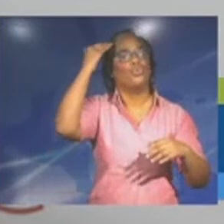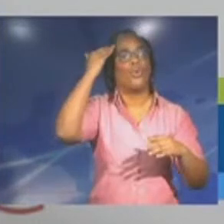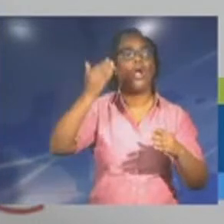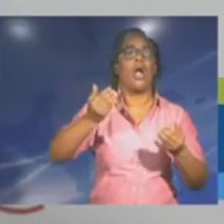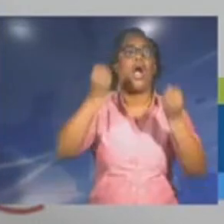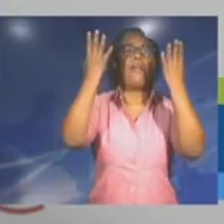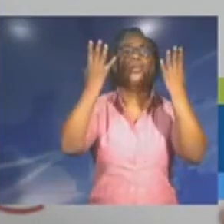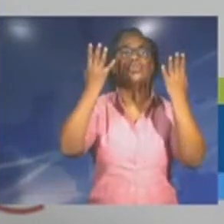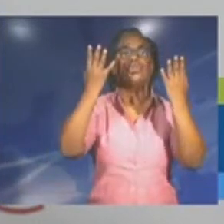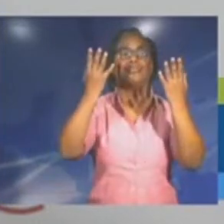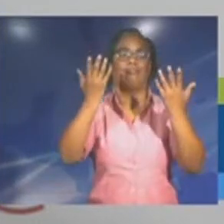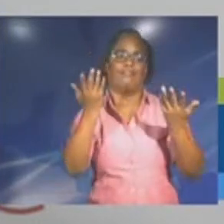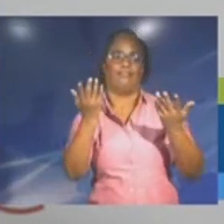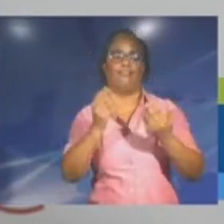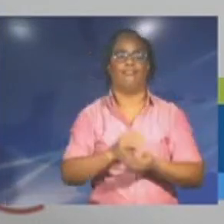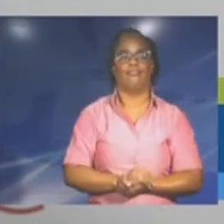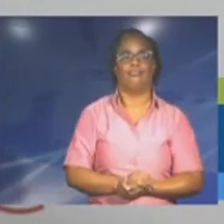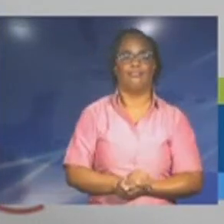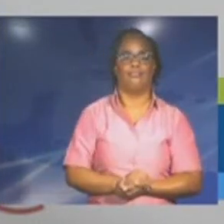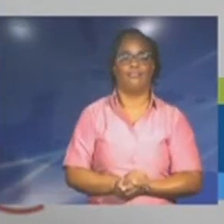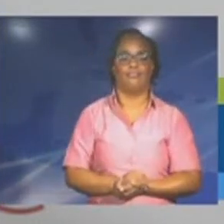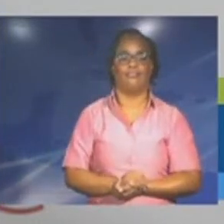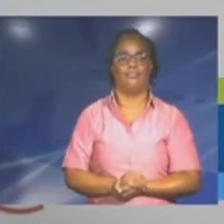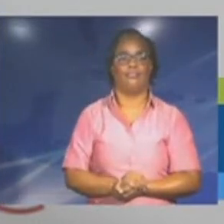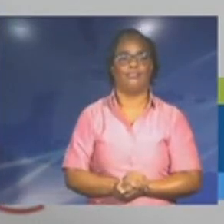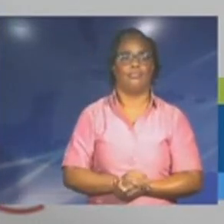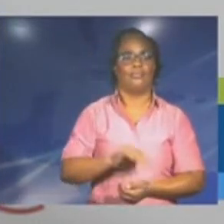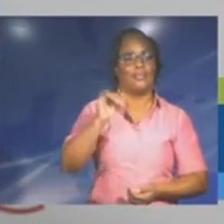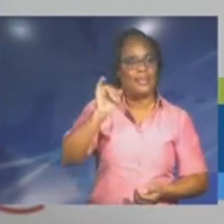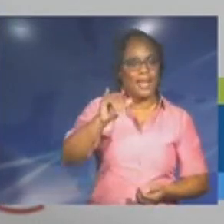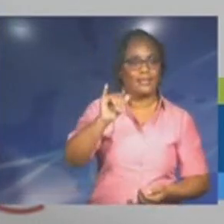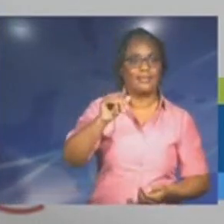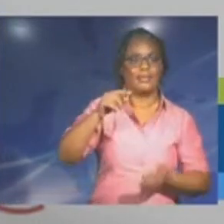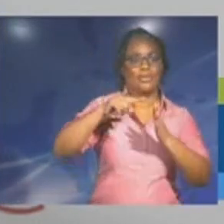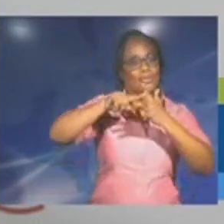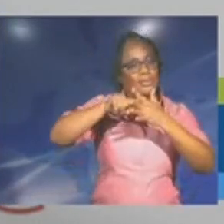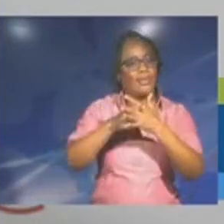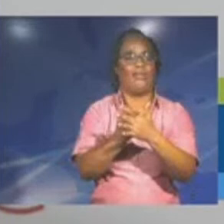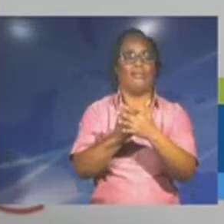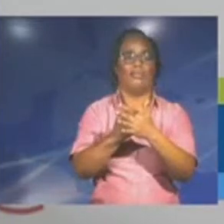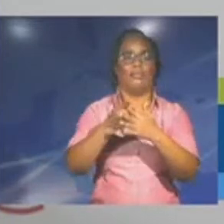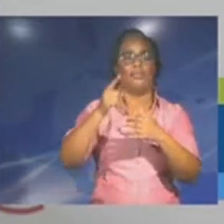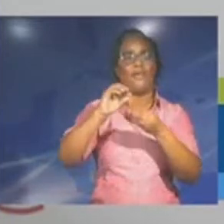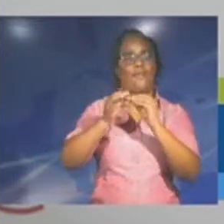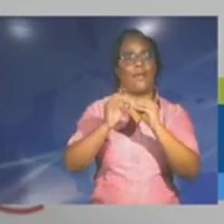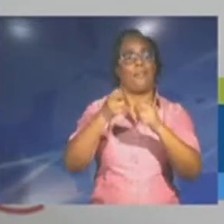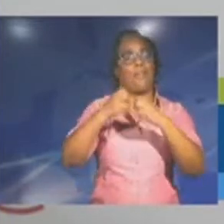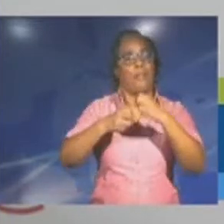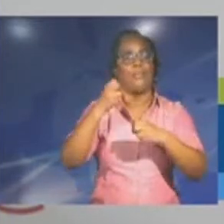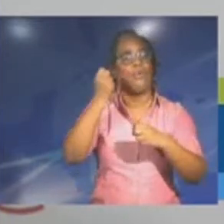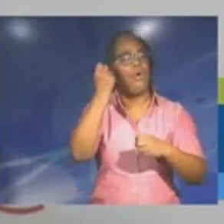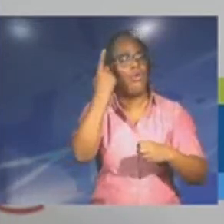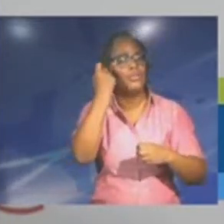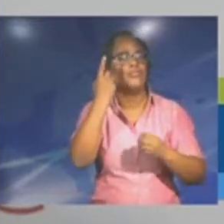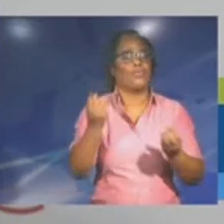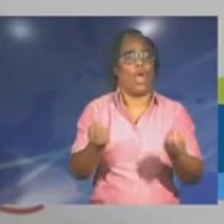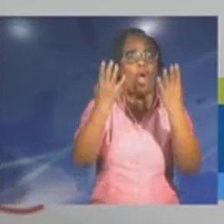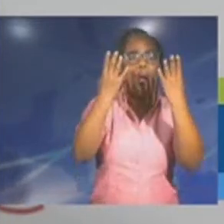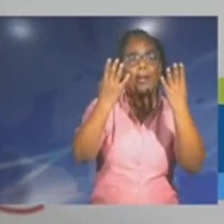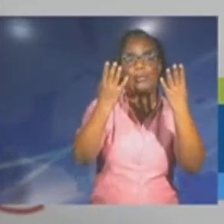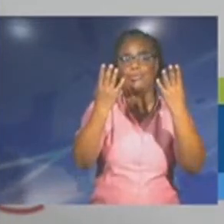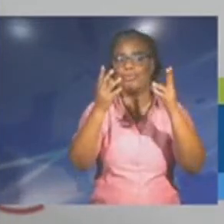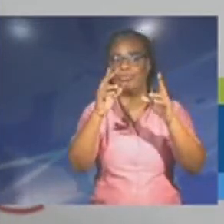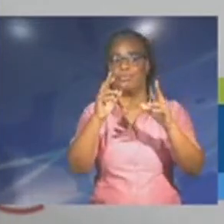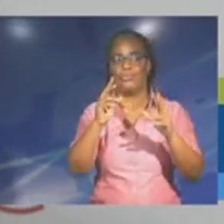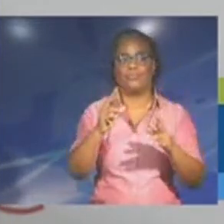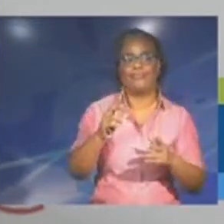prevalence rates, and that is how we are going to start to tackle this, by understanding the numbers, getting the clinical guidelines